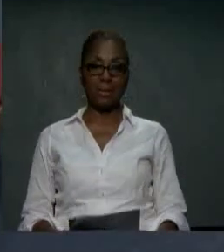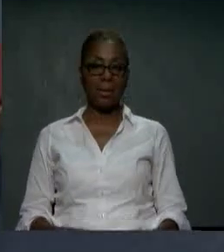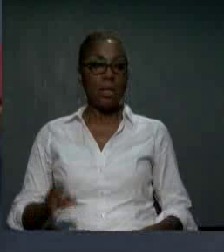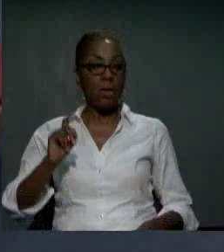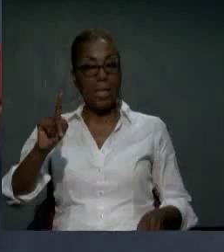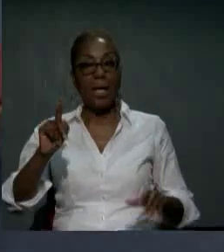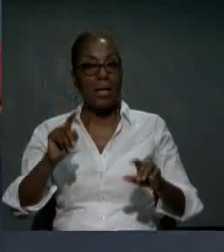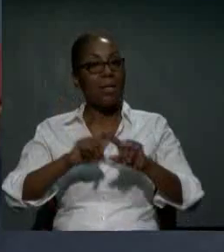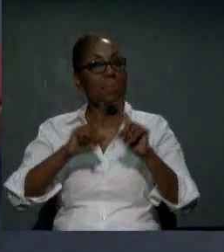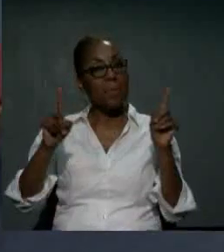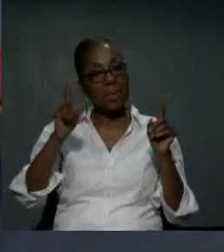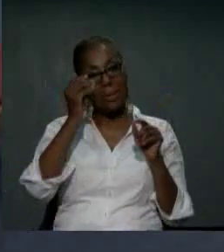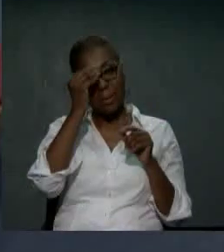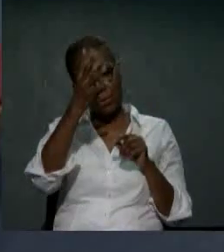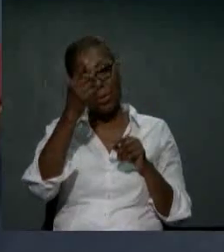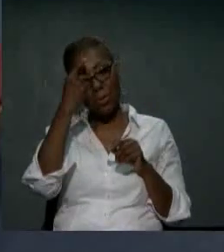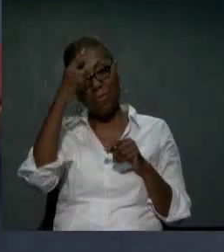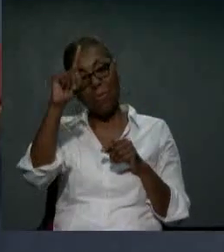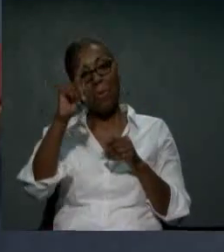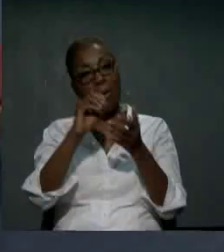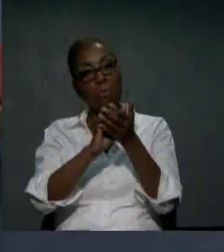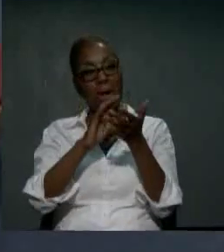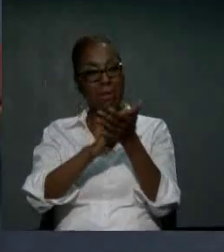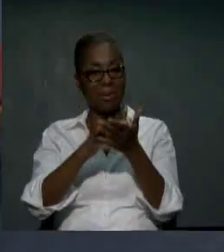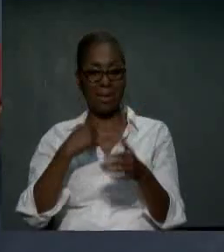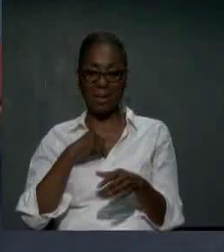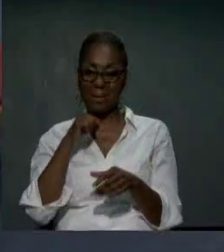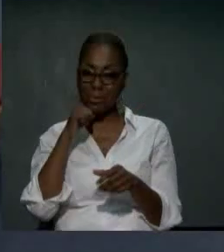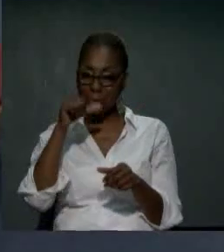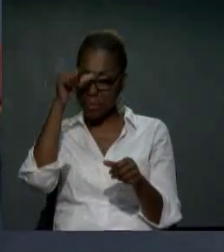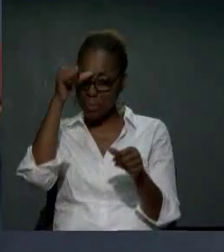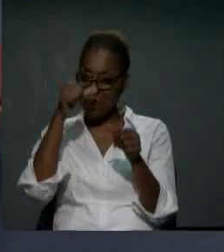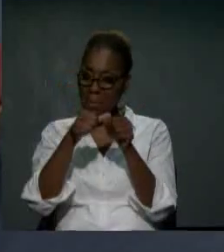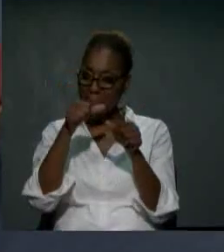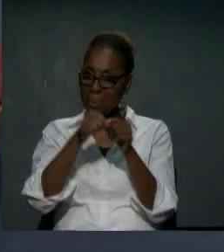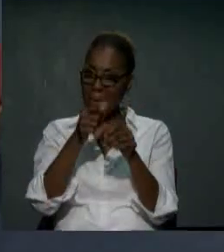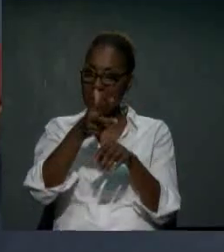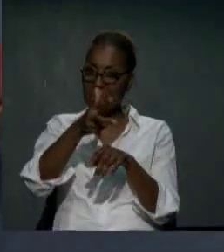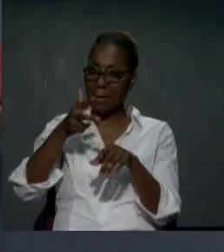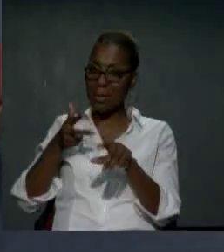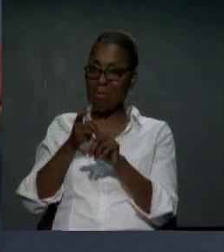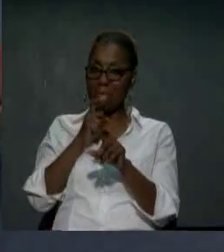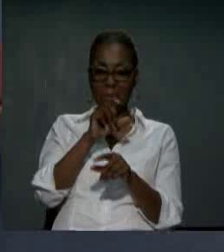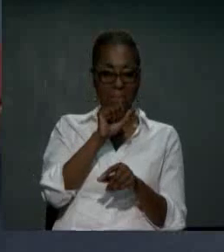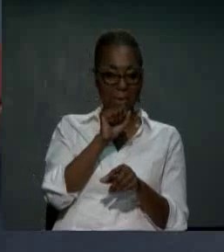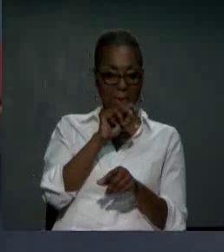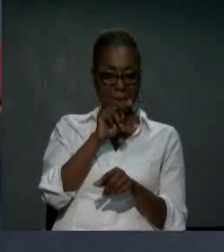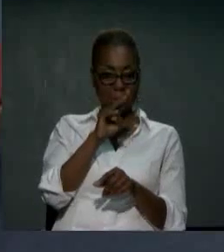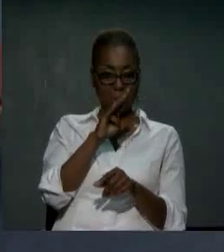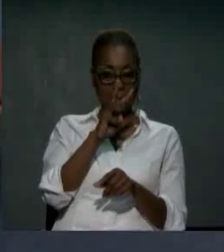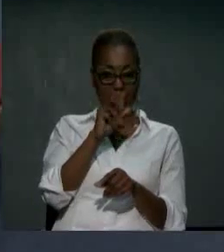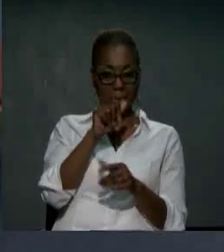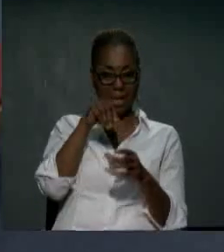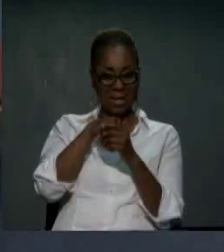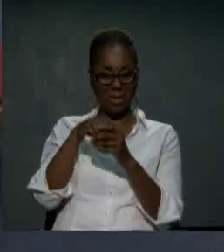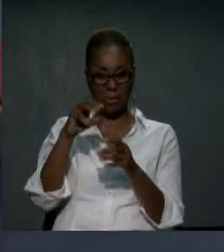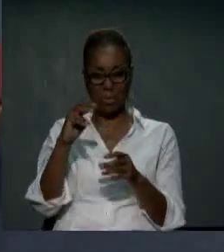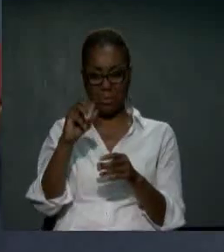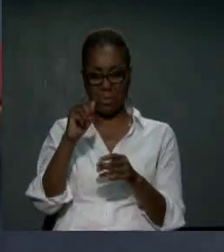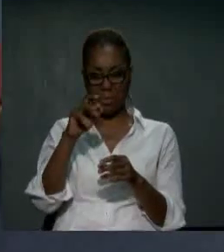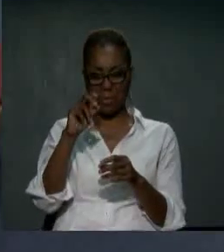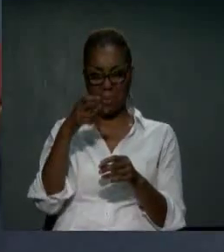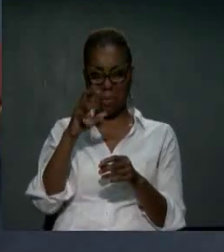I will say this for a point of record. I don't recall backing out from Subway into Markham. That's a tight parking spot,